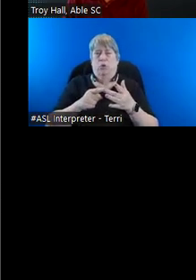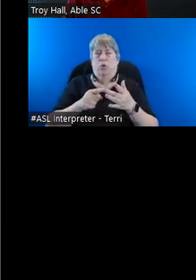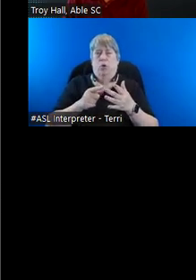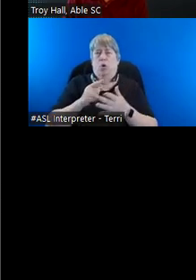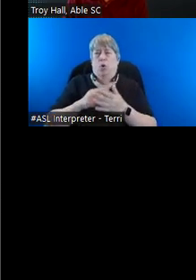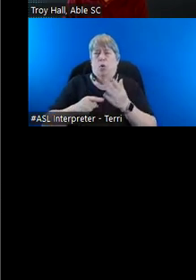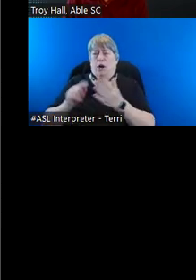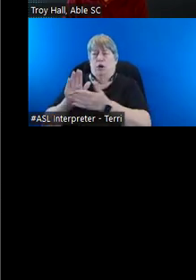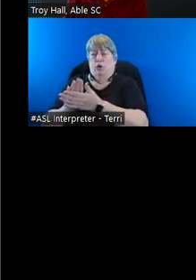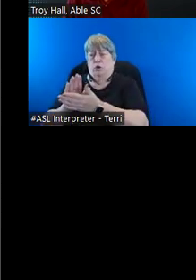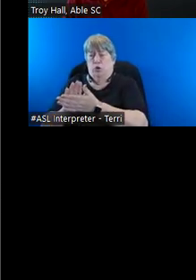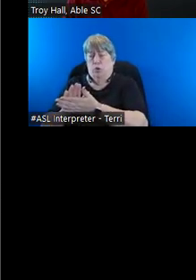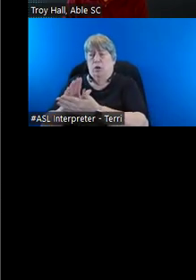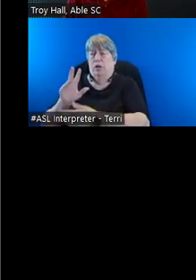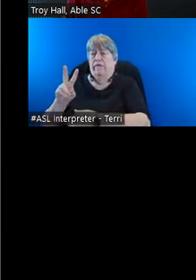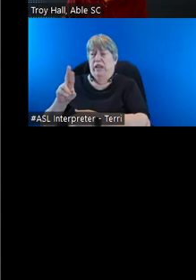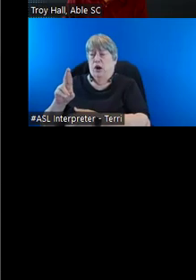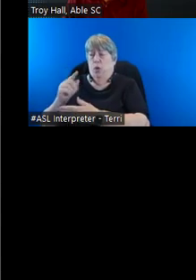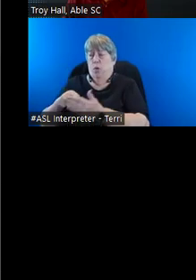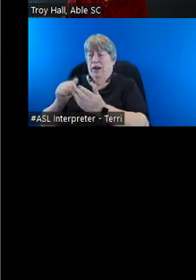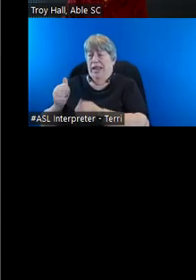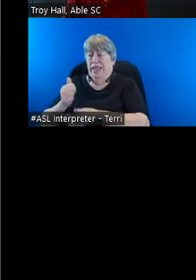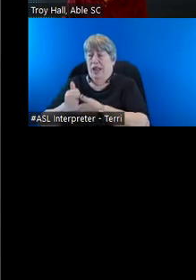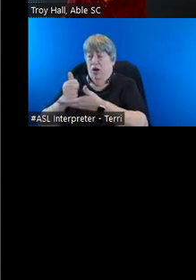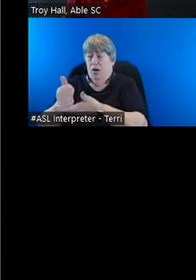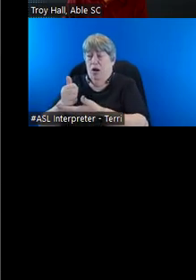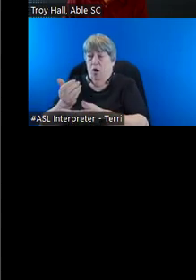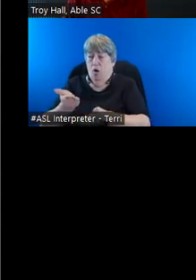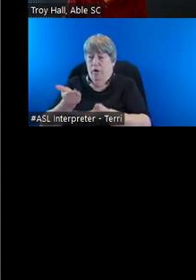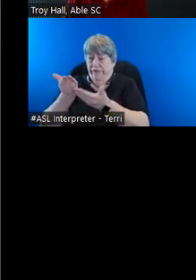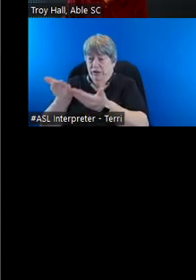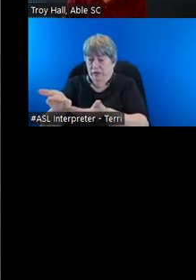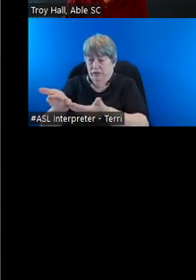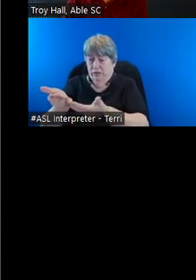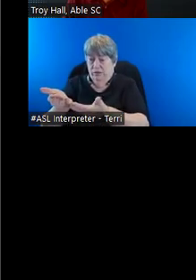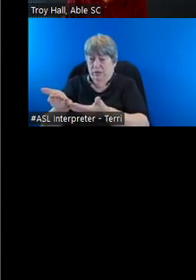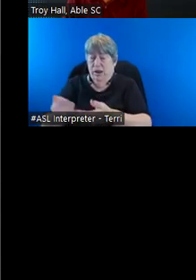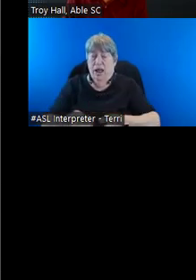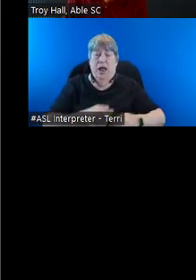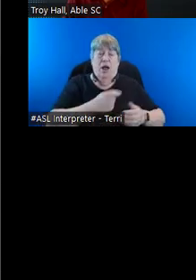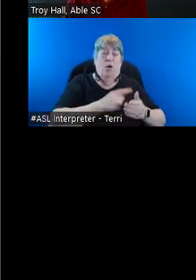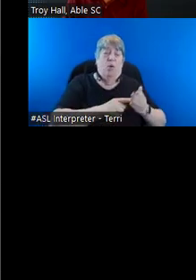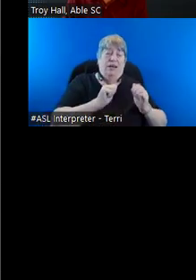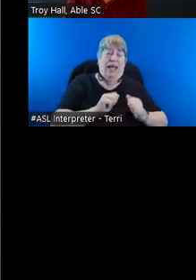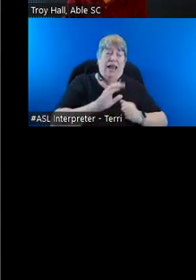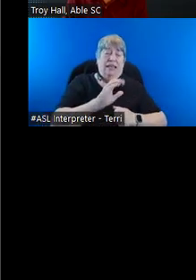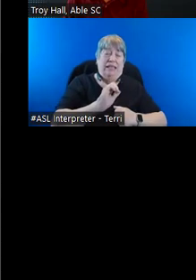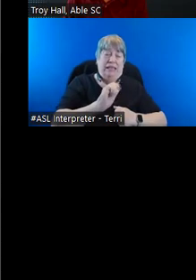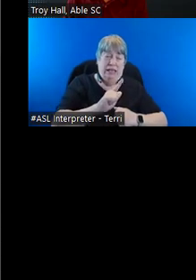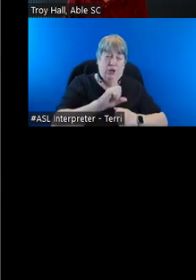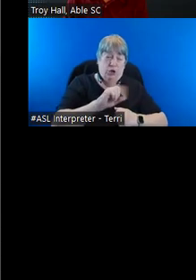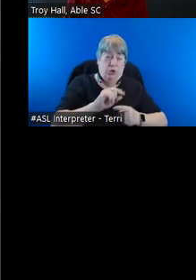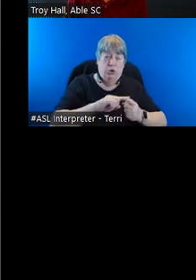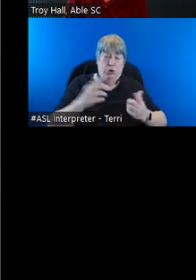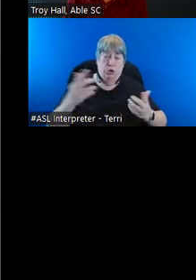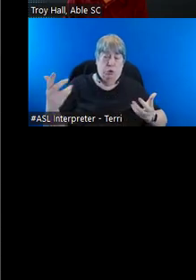offer, and then what can a Center for Independent Living do to complement or enhance those